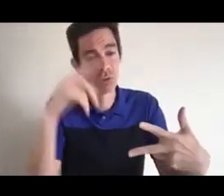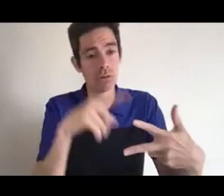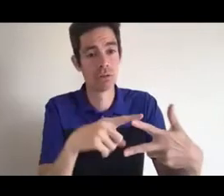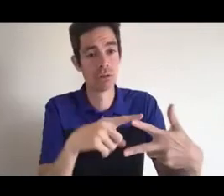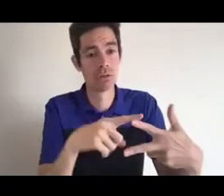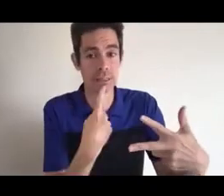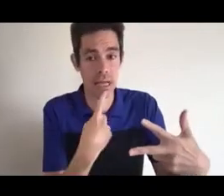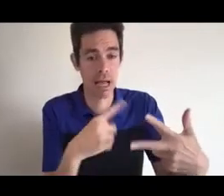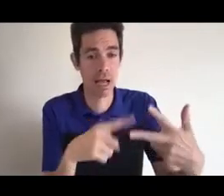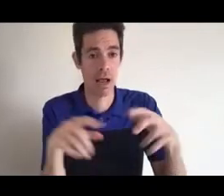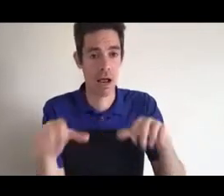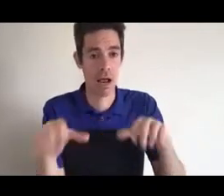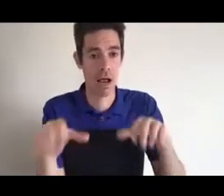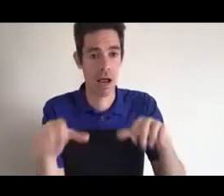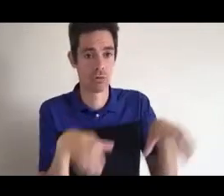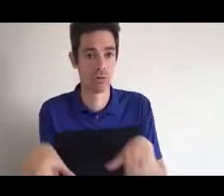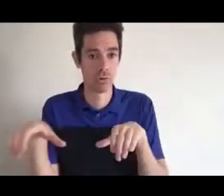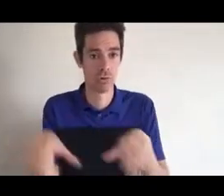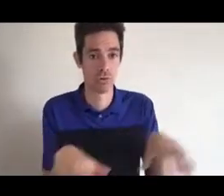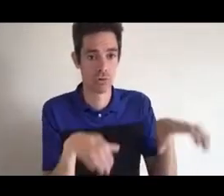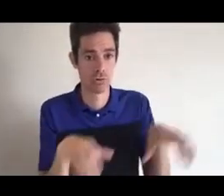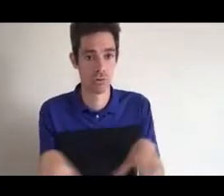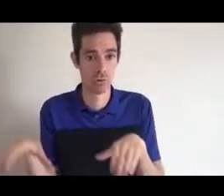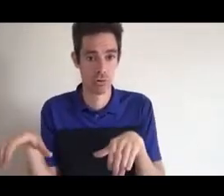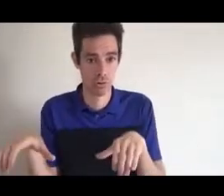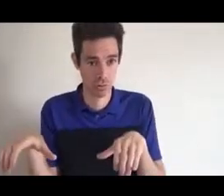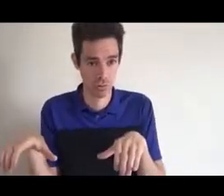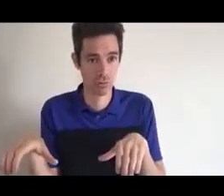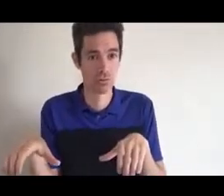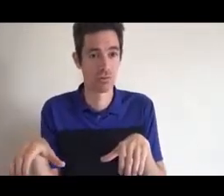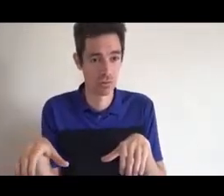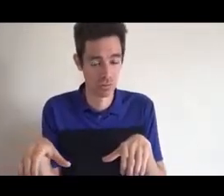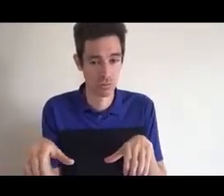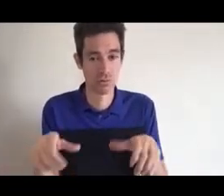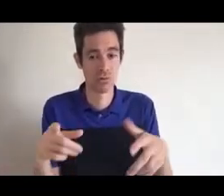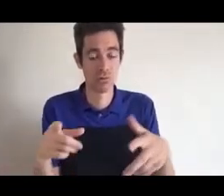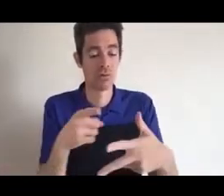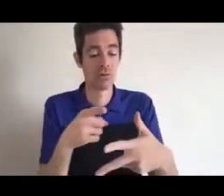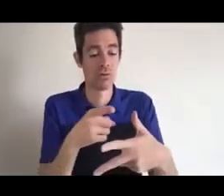things: thoughts, something that you say, or action.